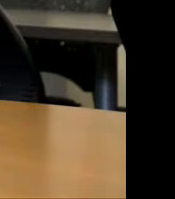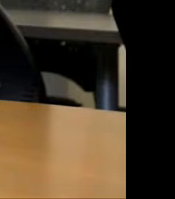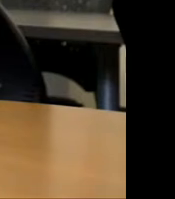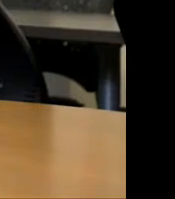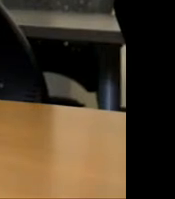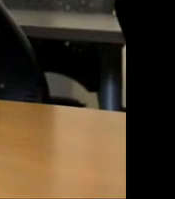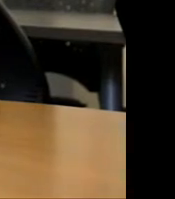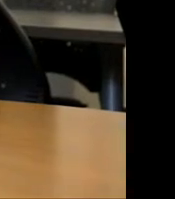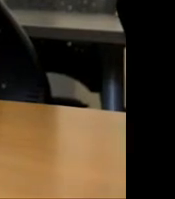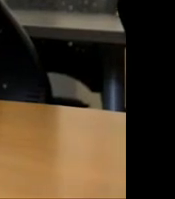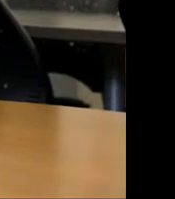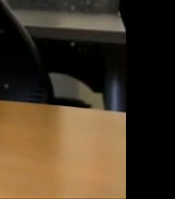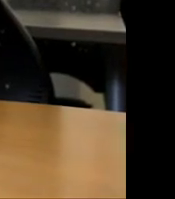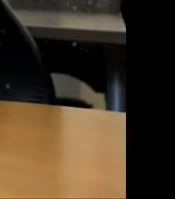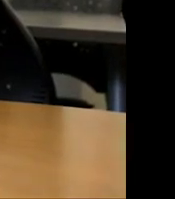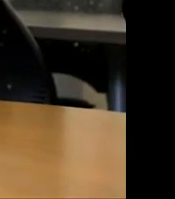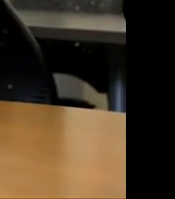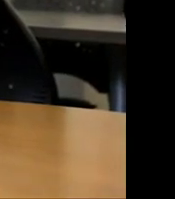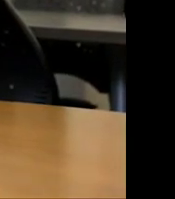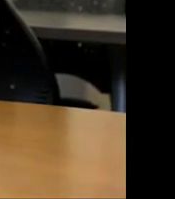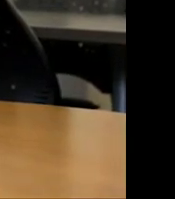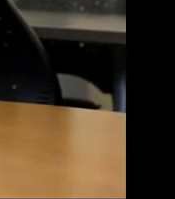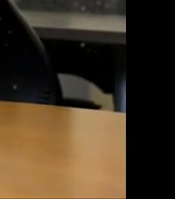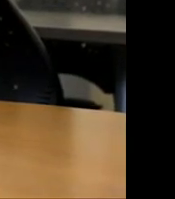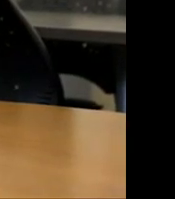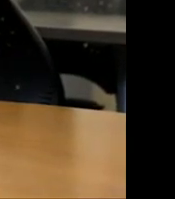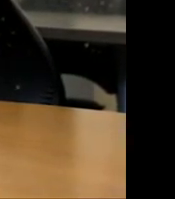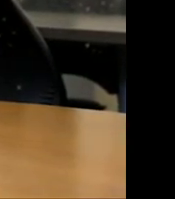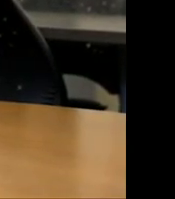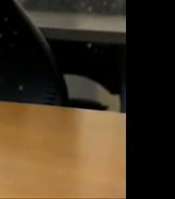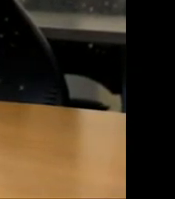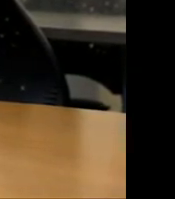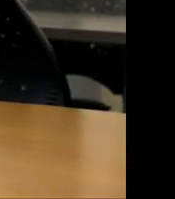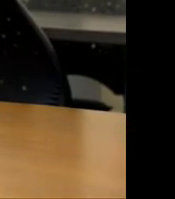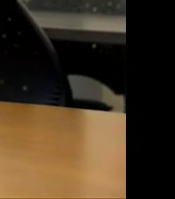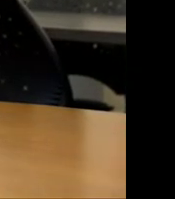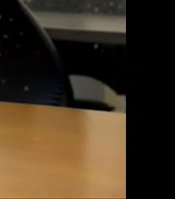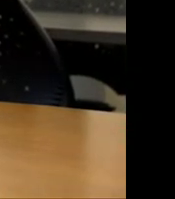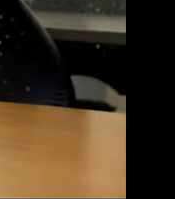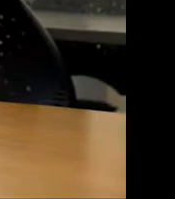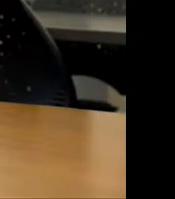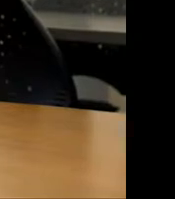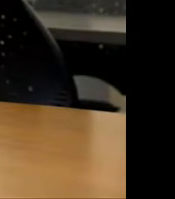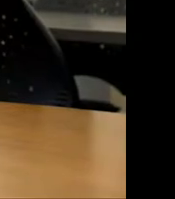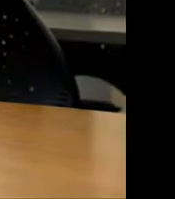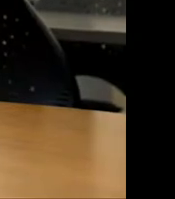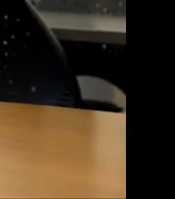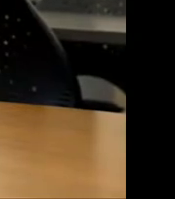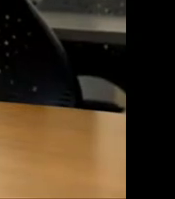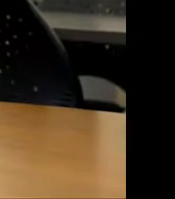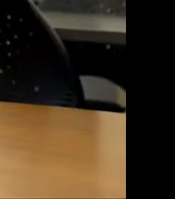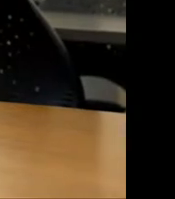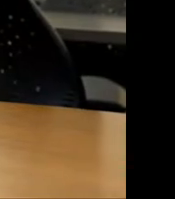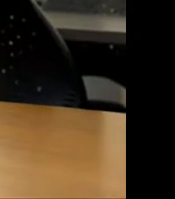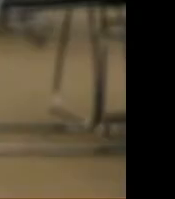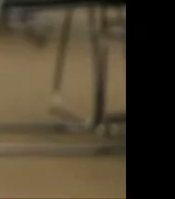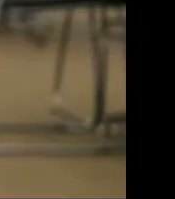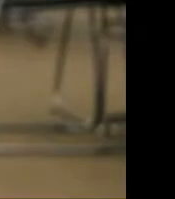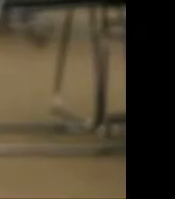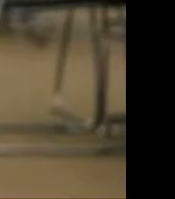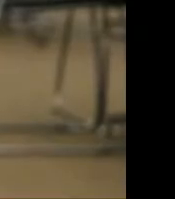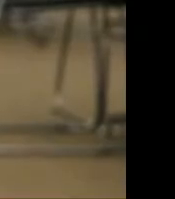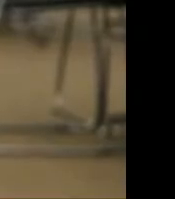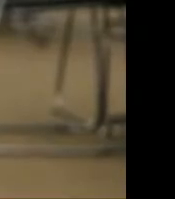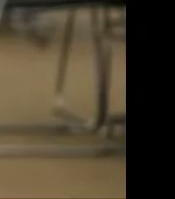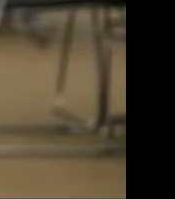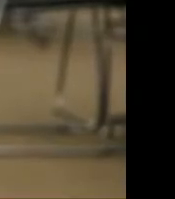am reflecting on these past 2 years and I am flooded with joy. If only I could go back and tell myself from 2 years ago that this would be the best choice I've ever made.